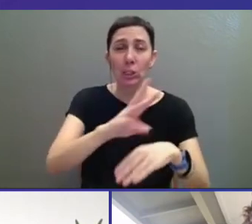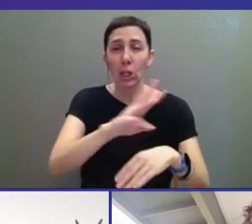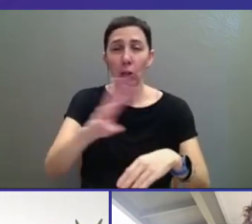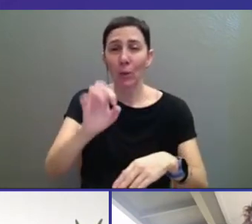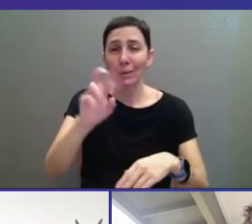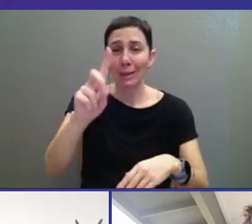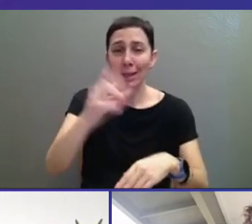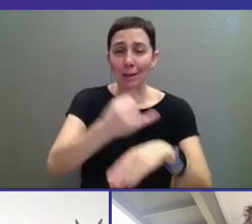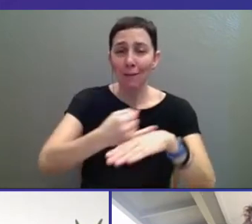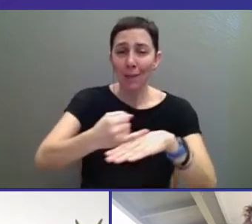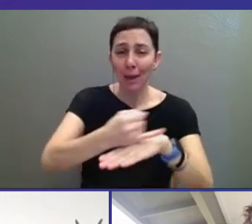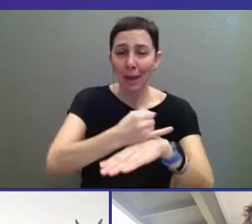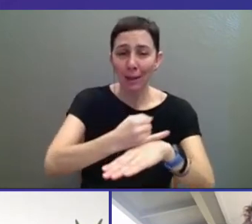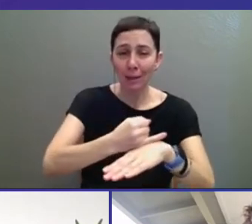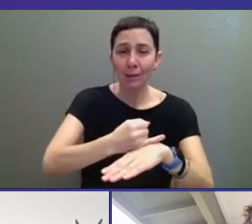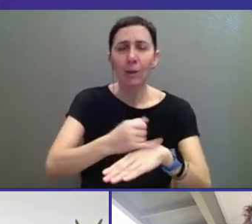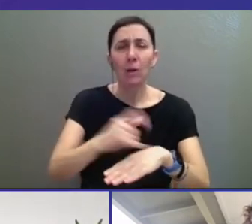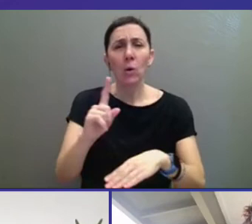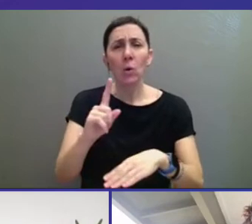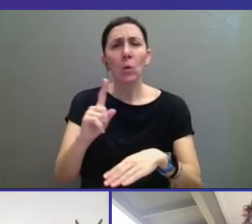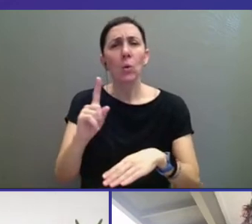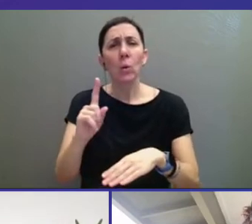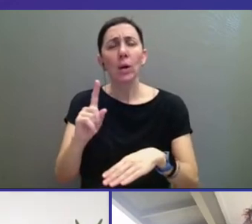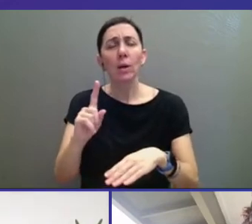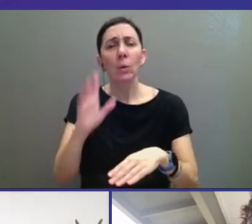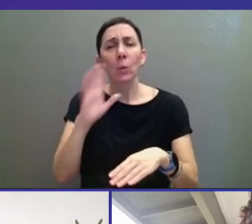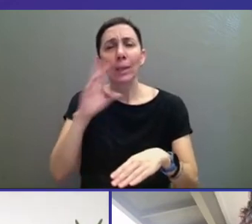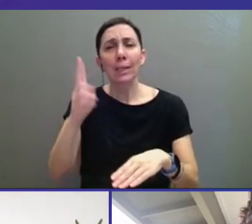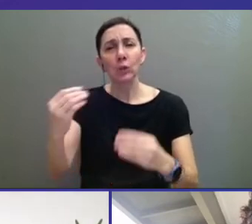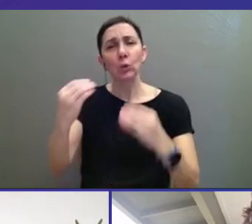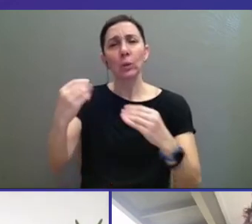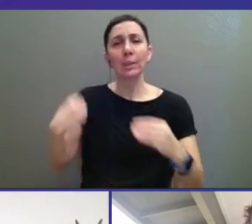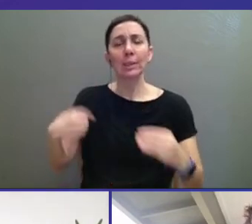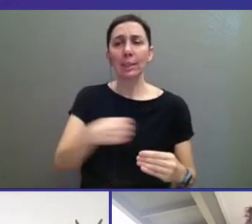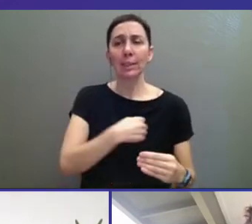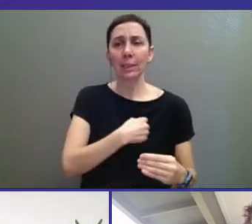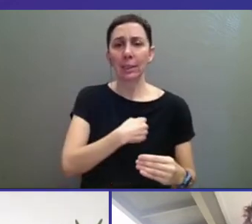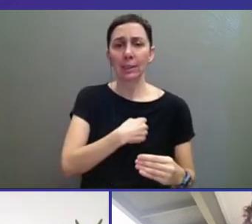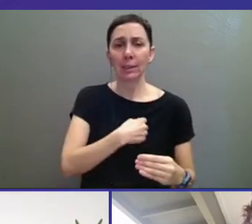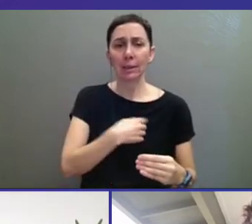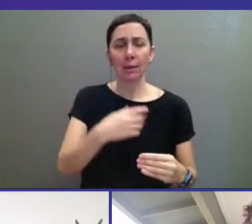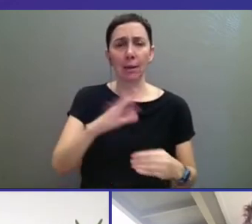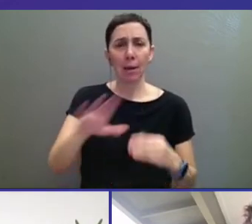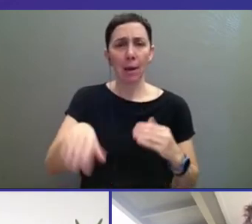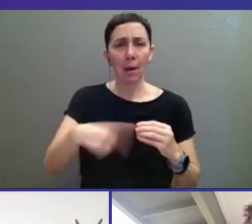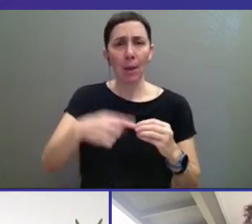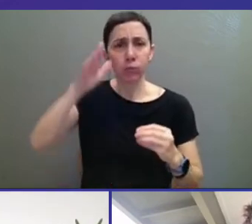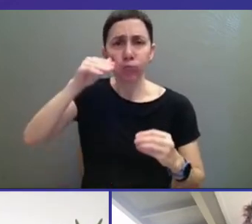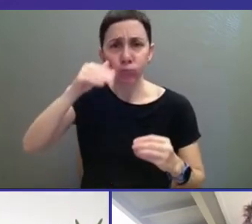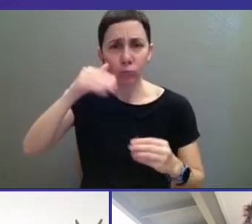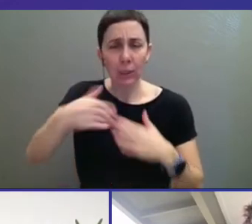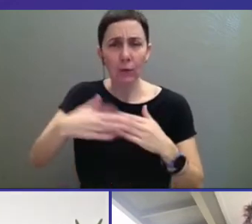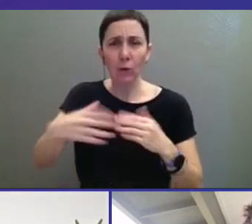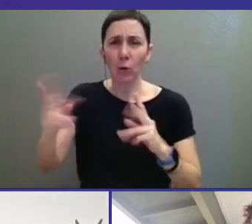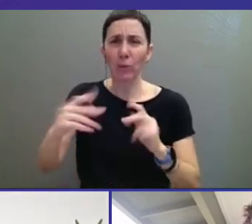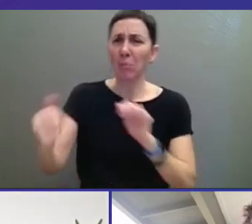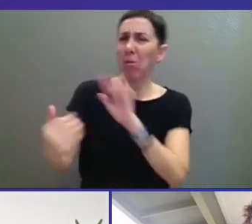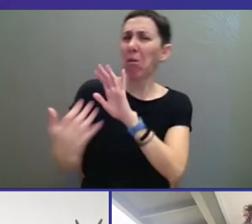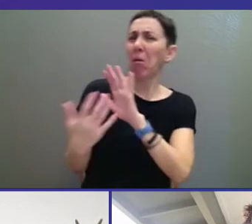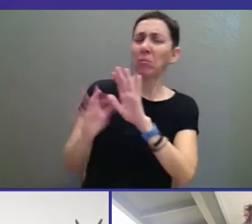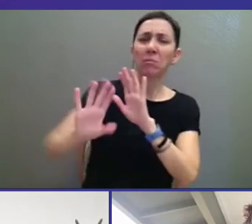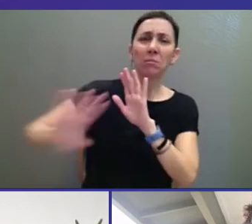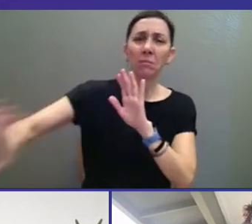do our histories teach us about insistence in the face of? And I'd like to say, I feel like what's emerging in